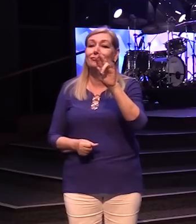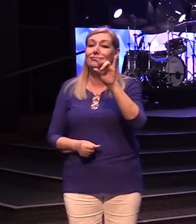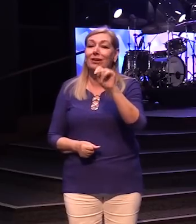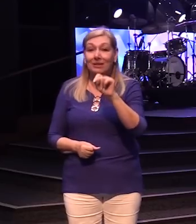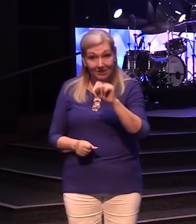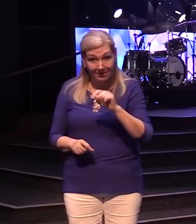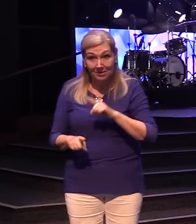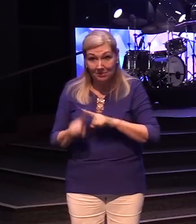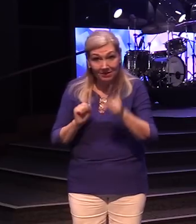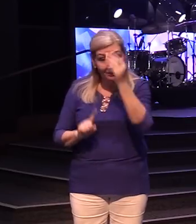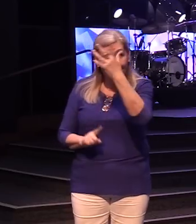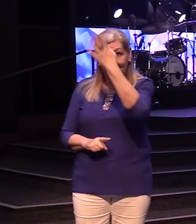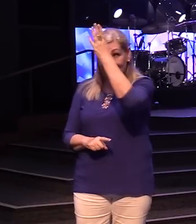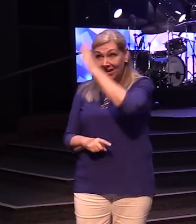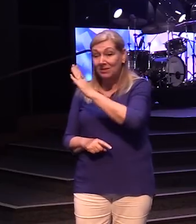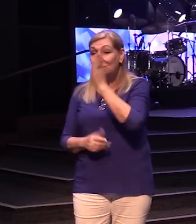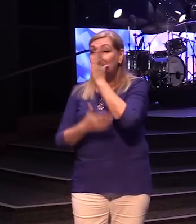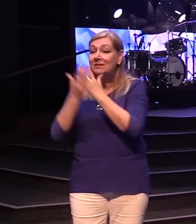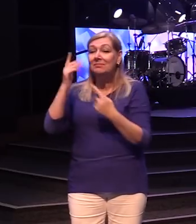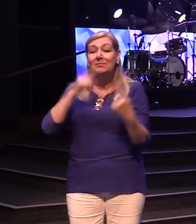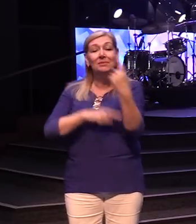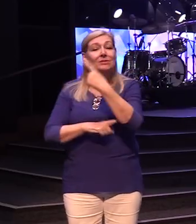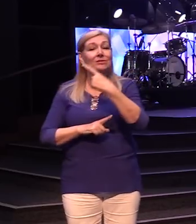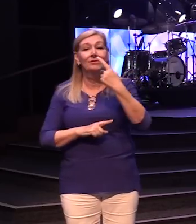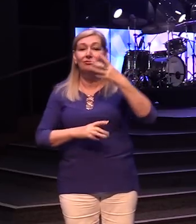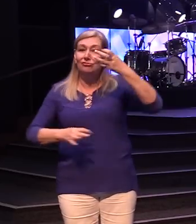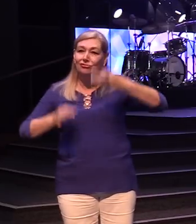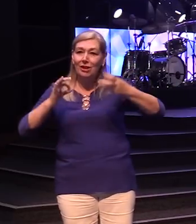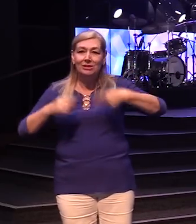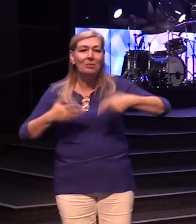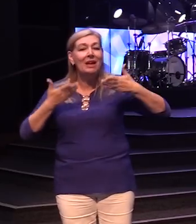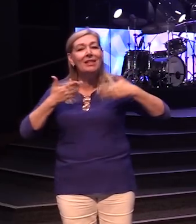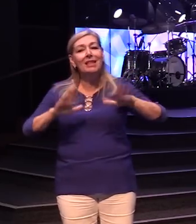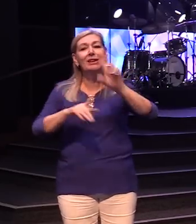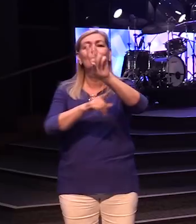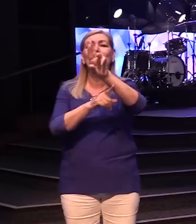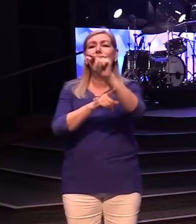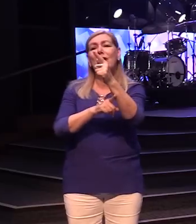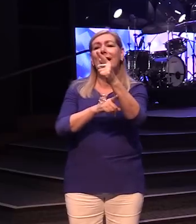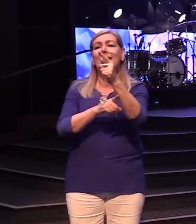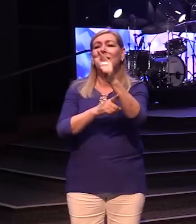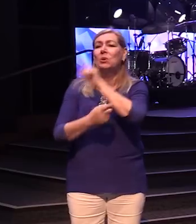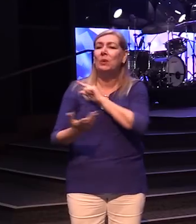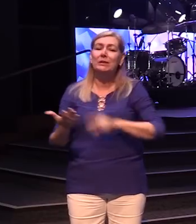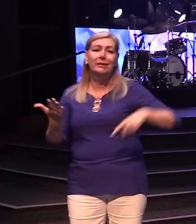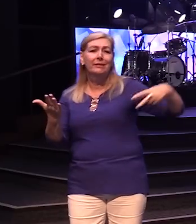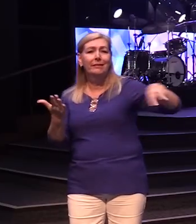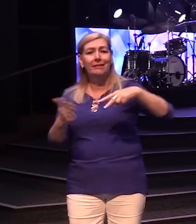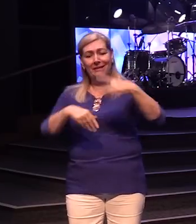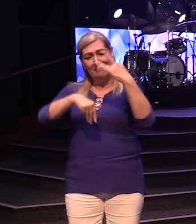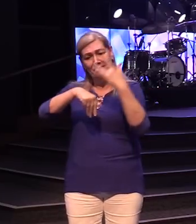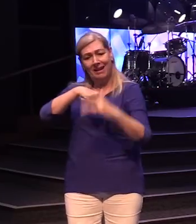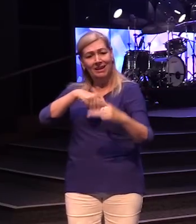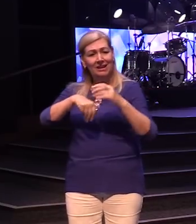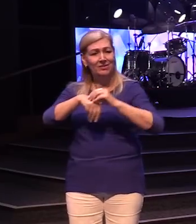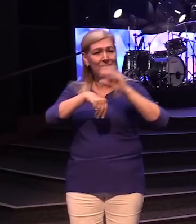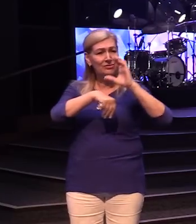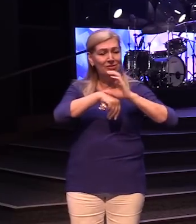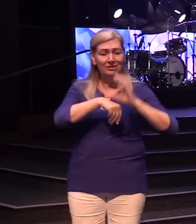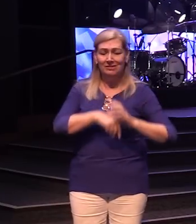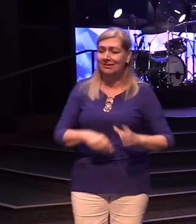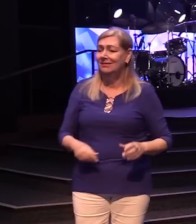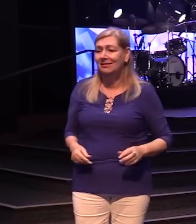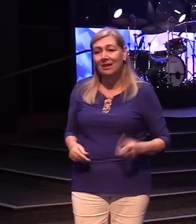be judged if we allow drag queens to dance naked in the aisles of churches.